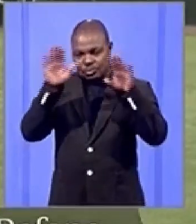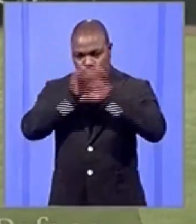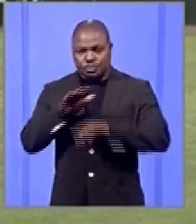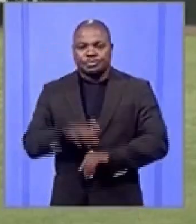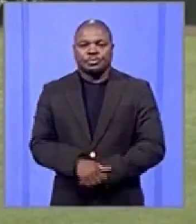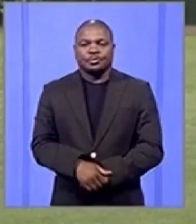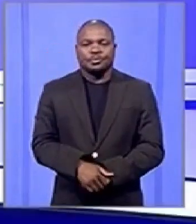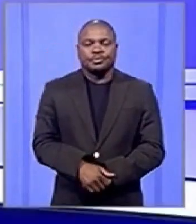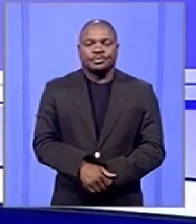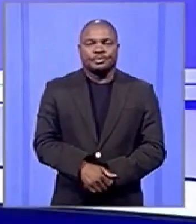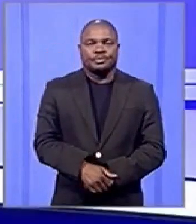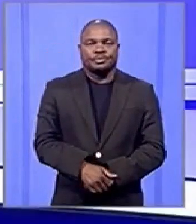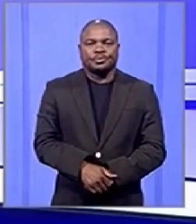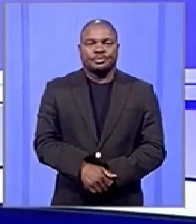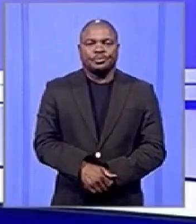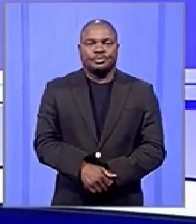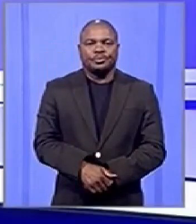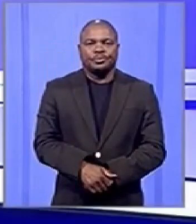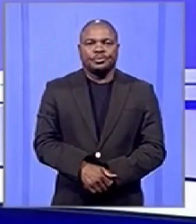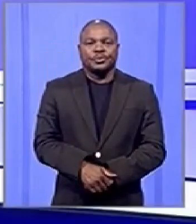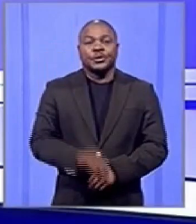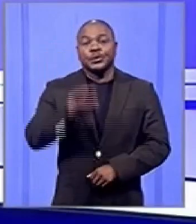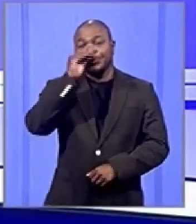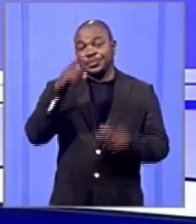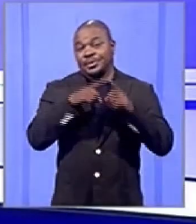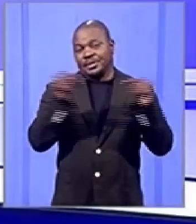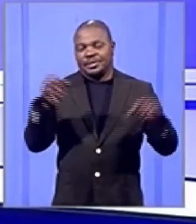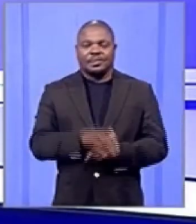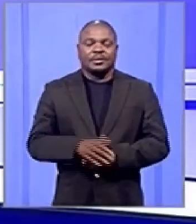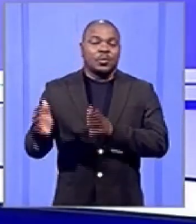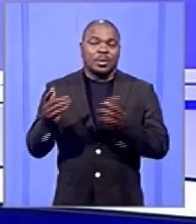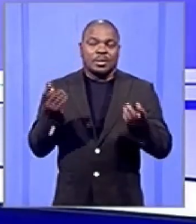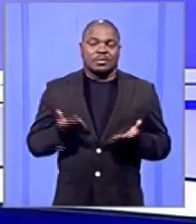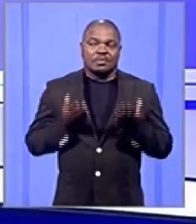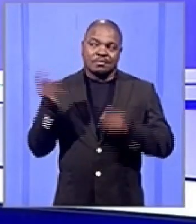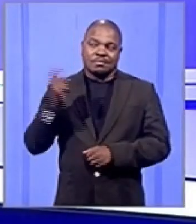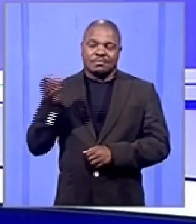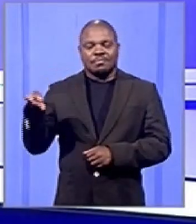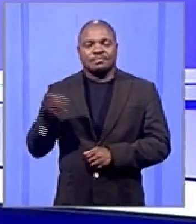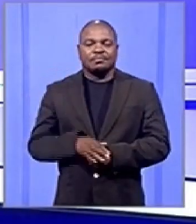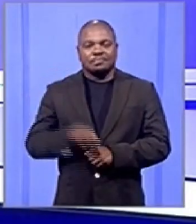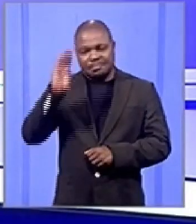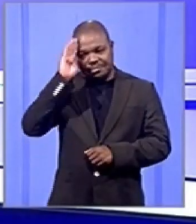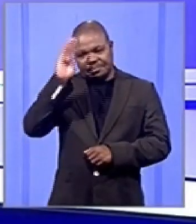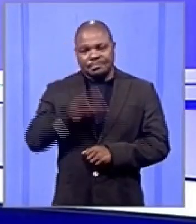Di fella mona mohi blibi bia latela hayate.